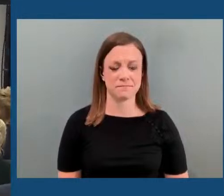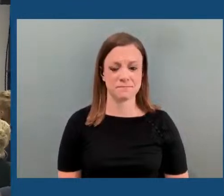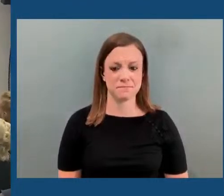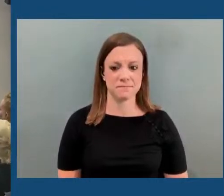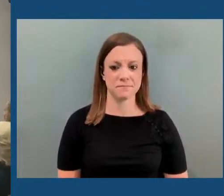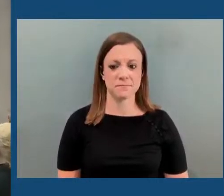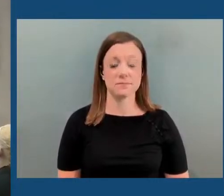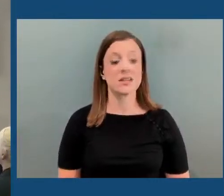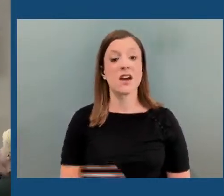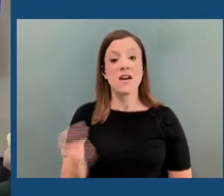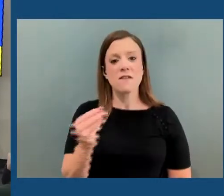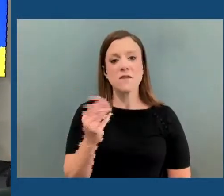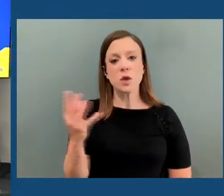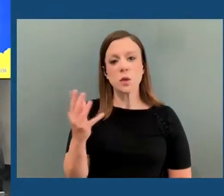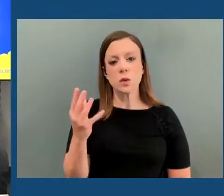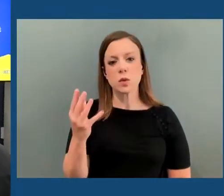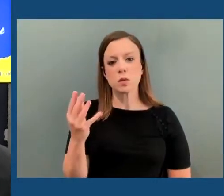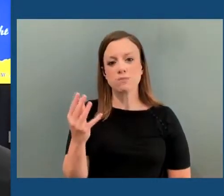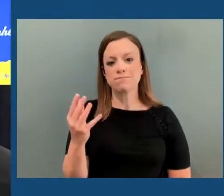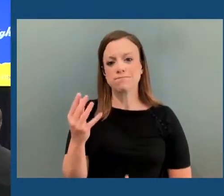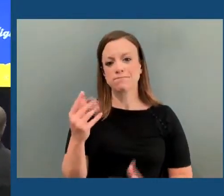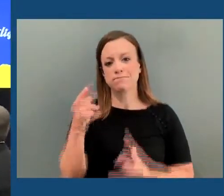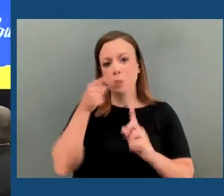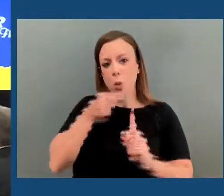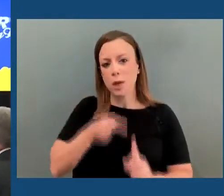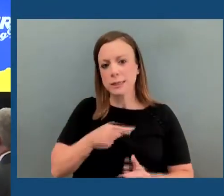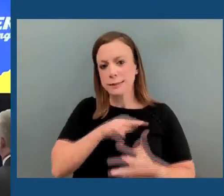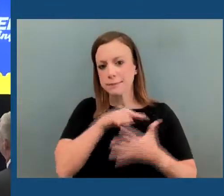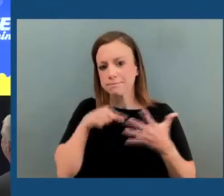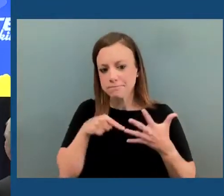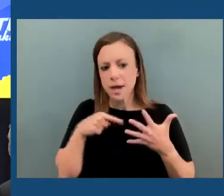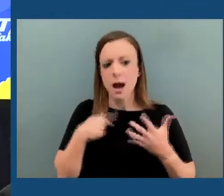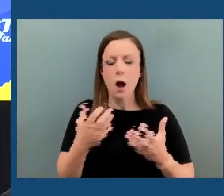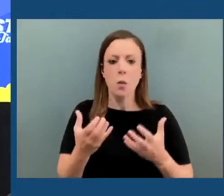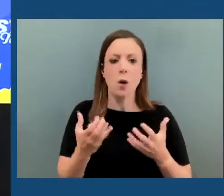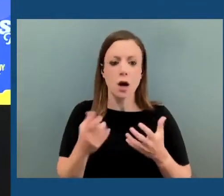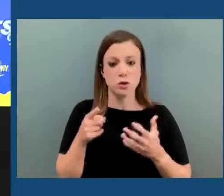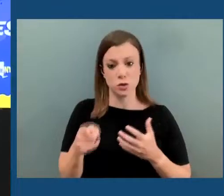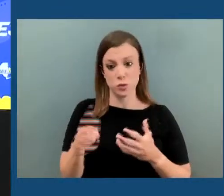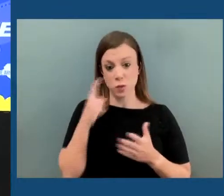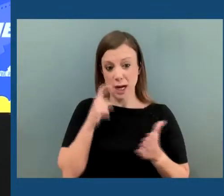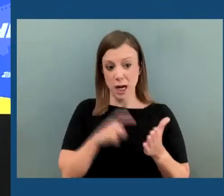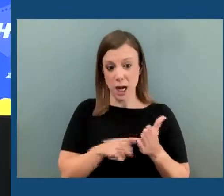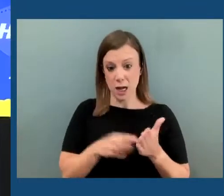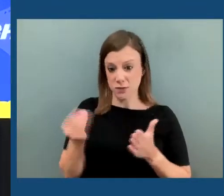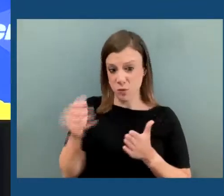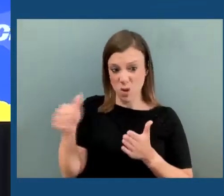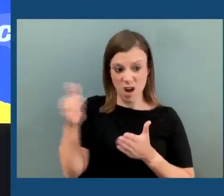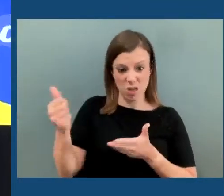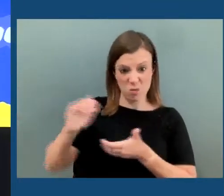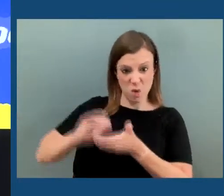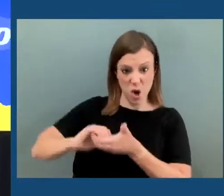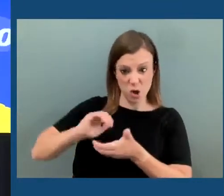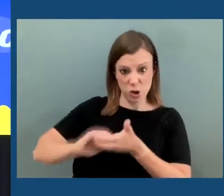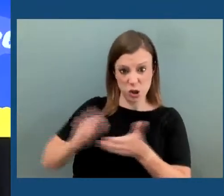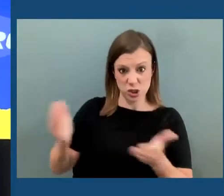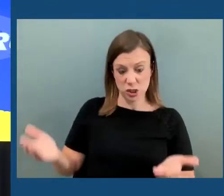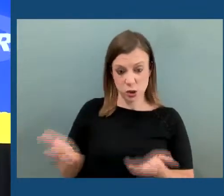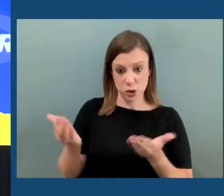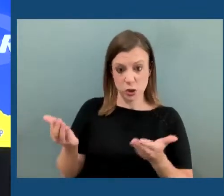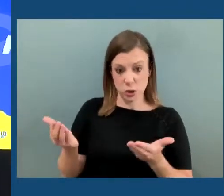A couple of thoughts I want to share. First, I want to recognize a couple other partners that we have in government here as well. Our president of the Monroe